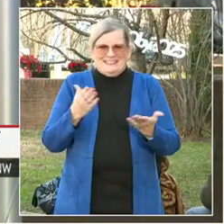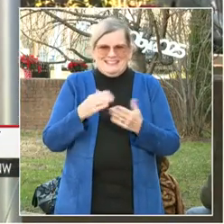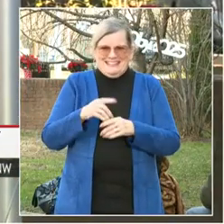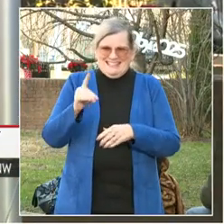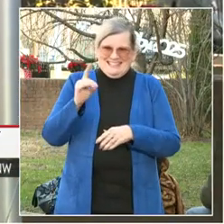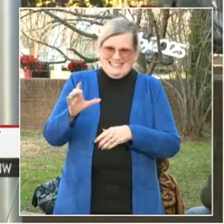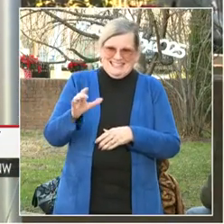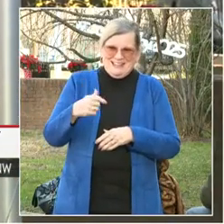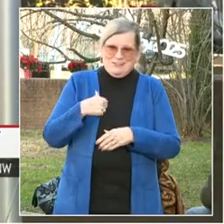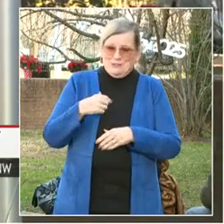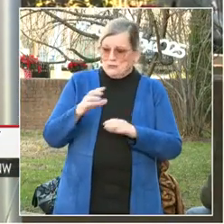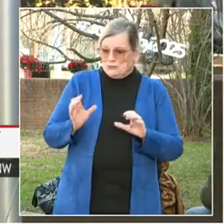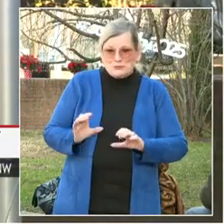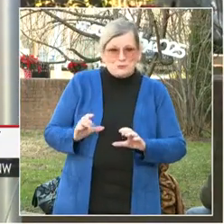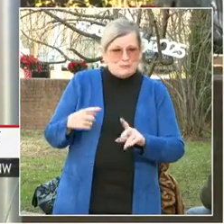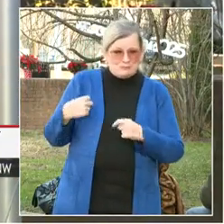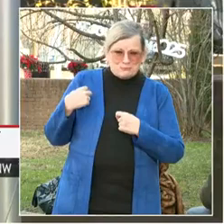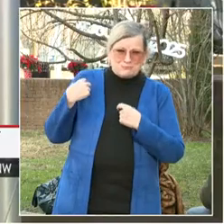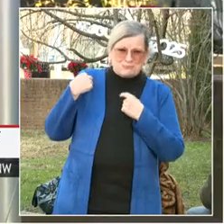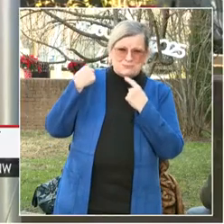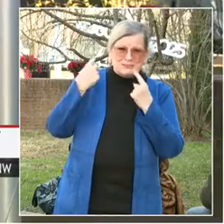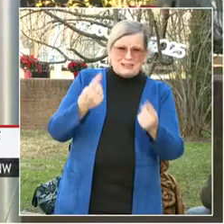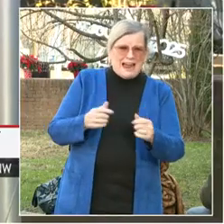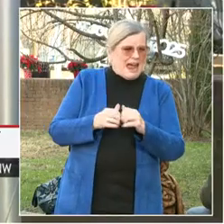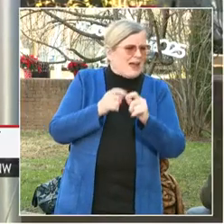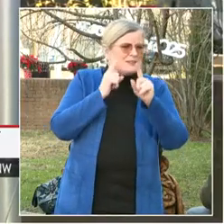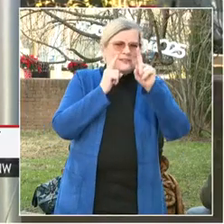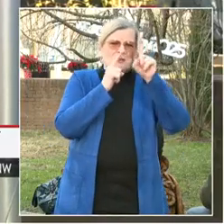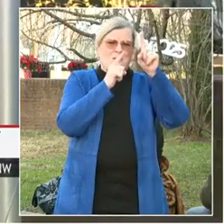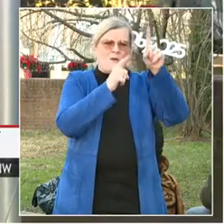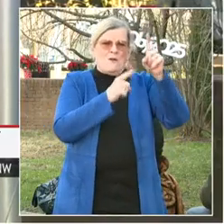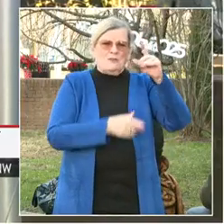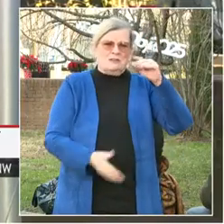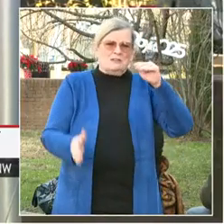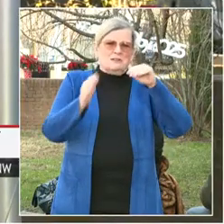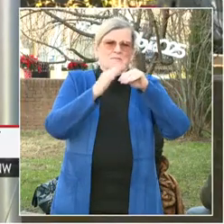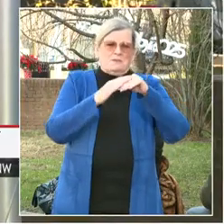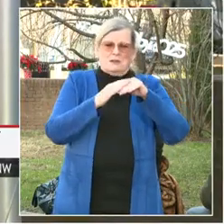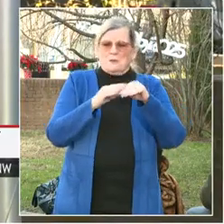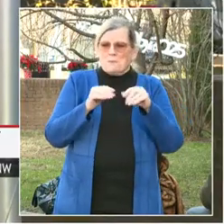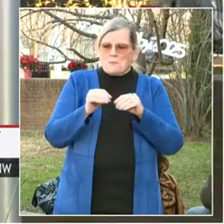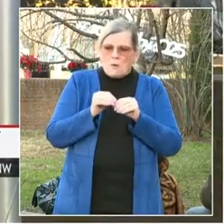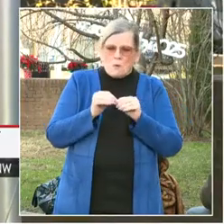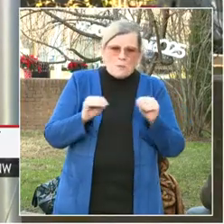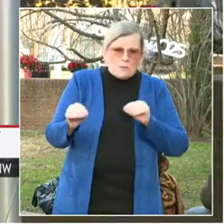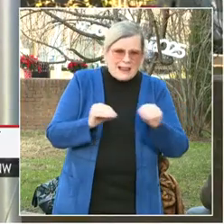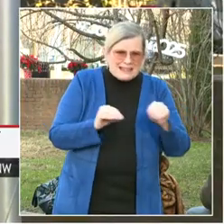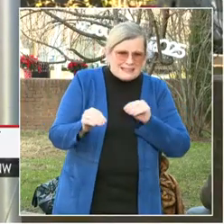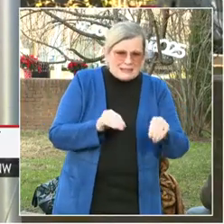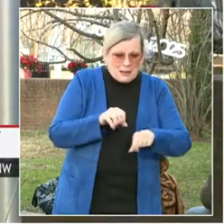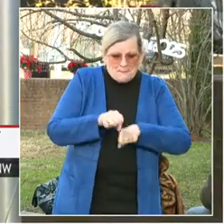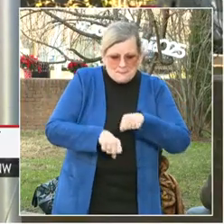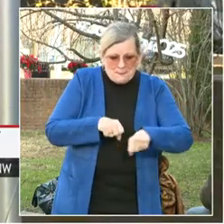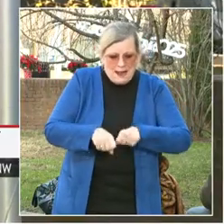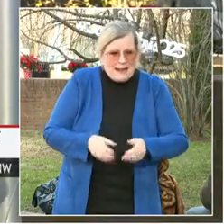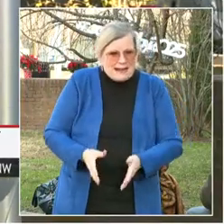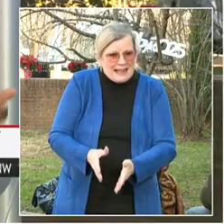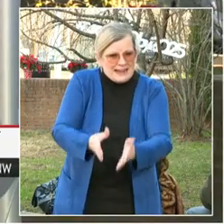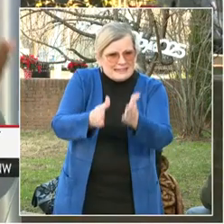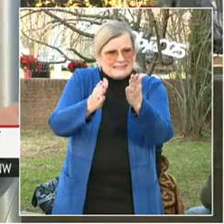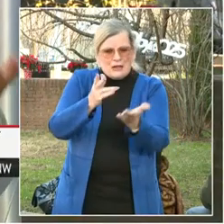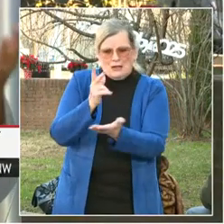moving forward about increased mobility sharing, having more bike lanes, having more bike parking, having more places for people to